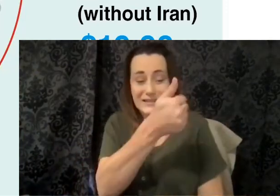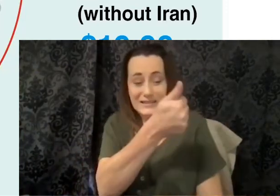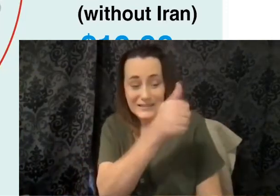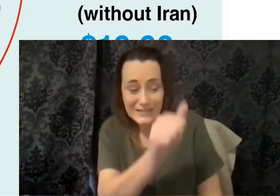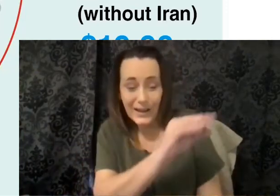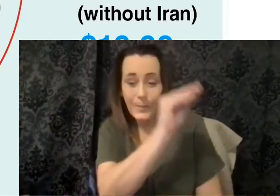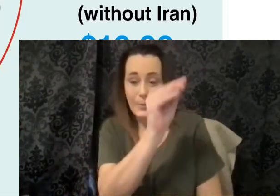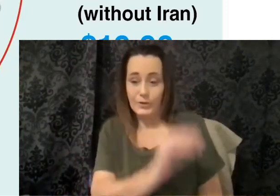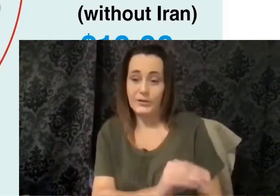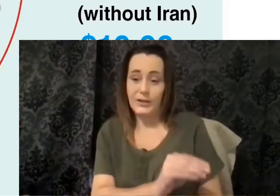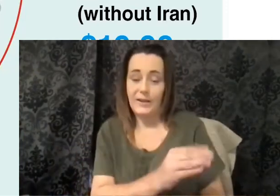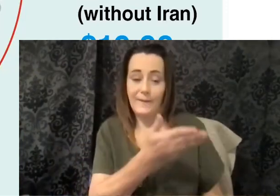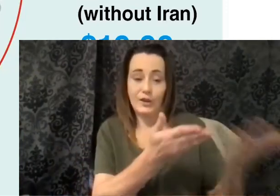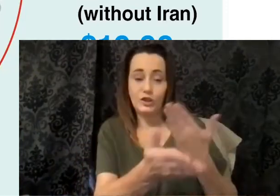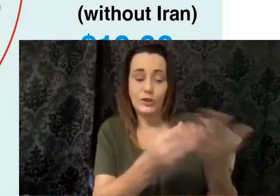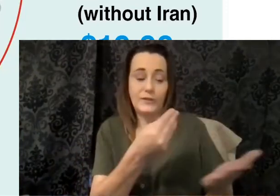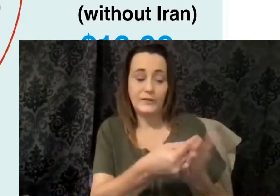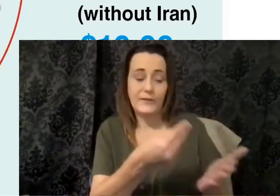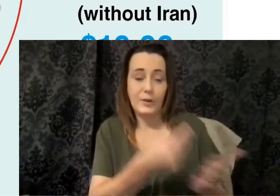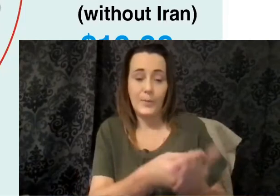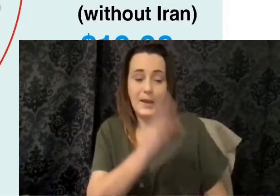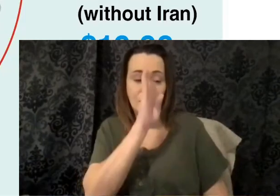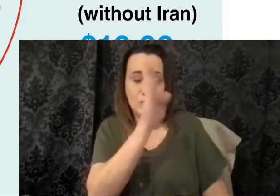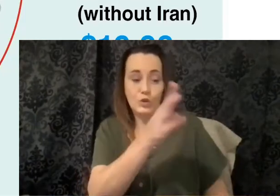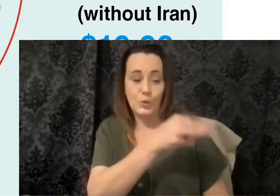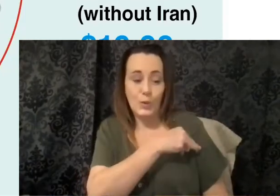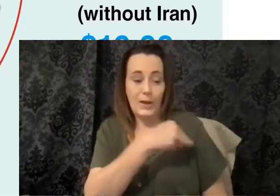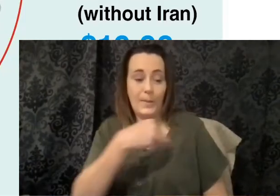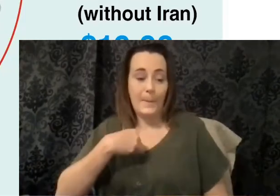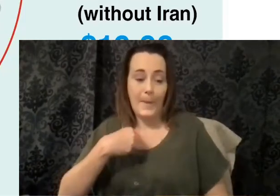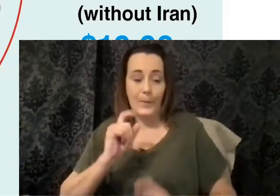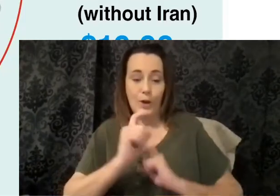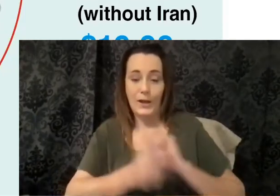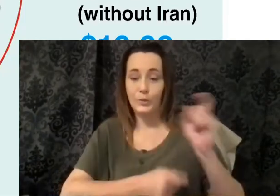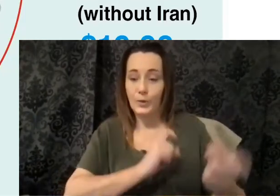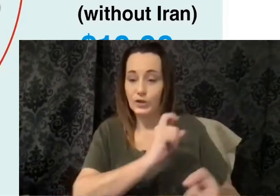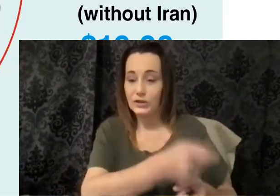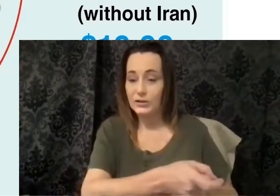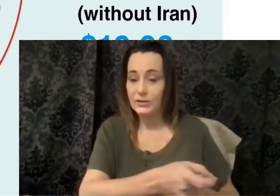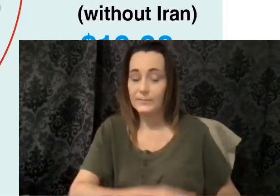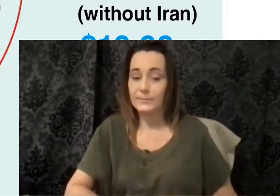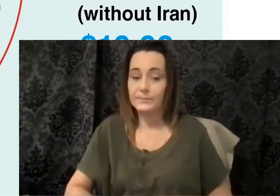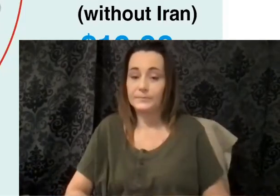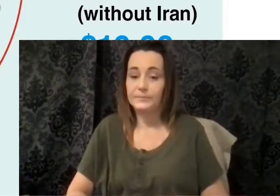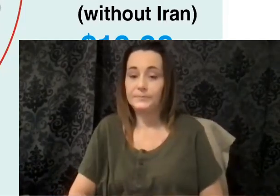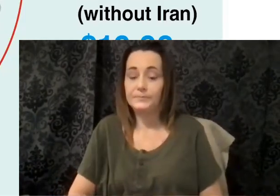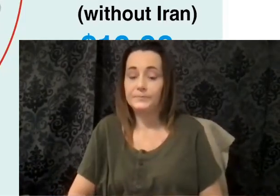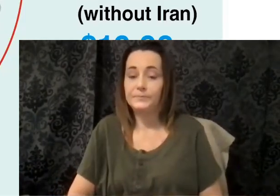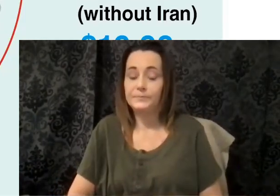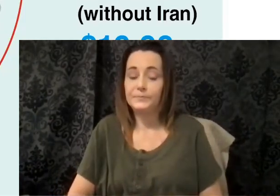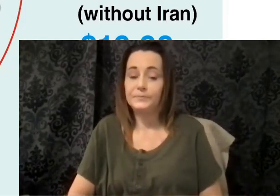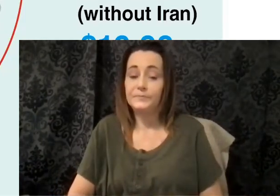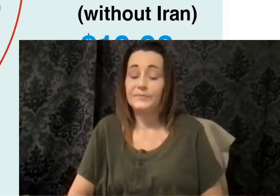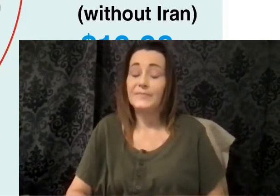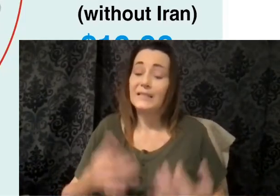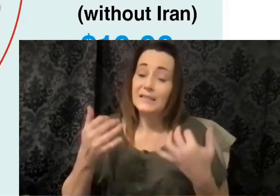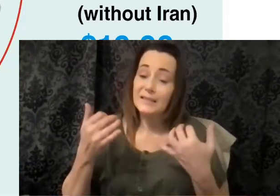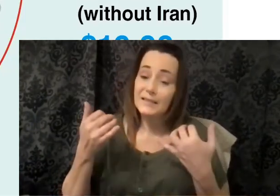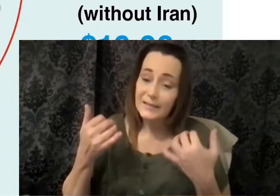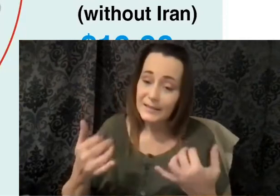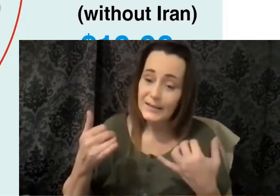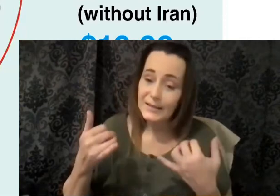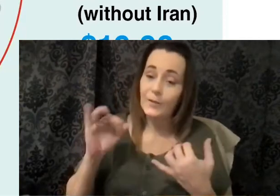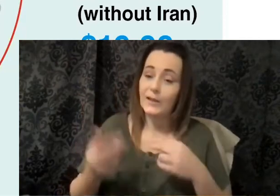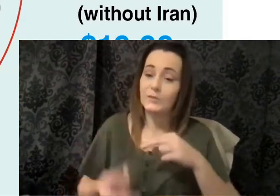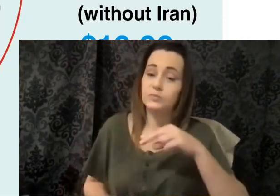10% of our services are being funded by direct member contributions. And now, of course, that has